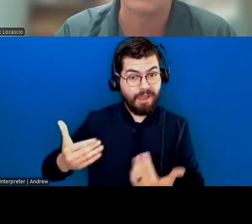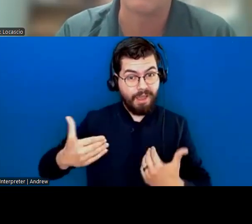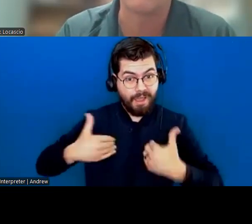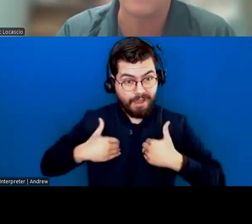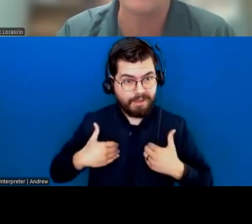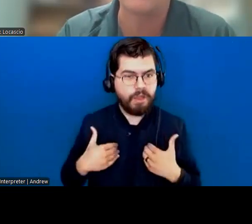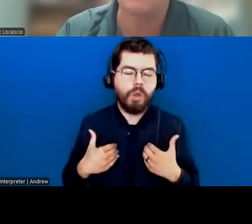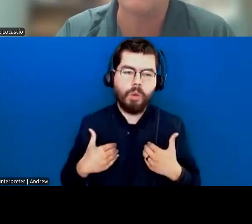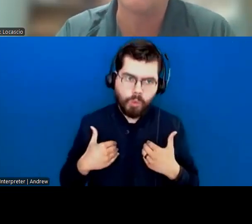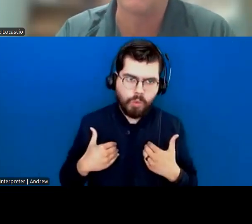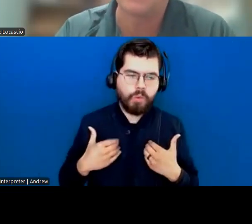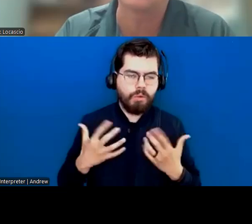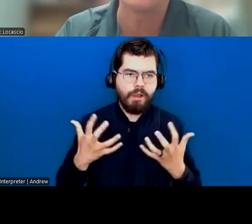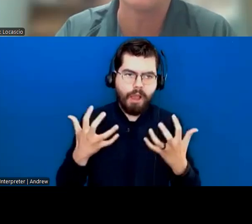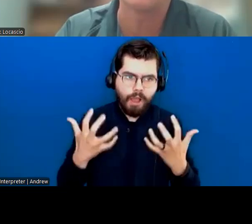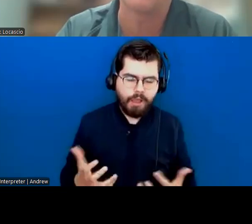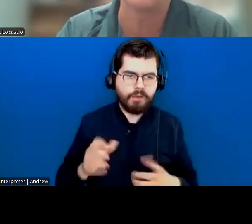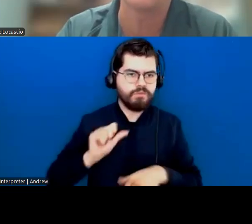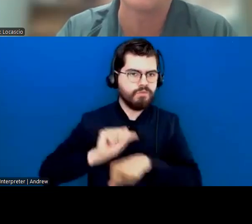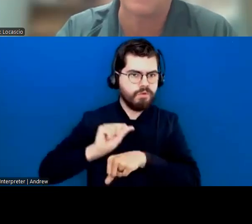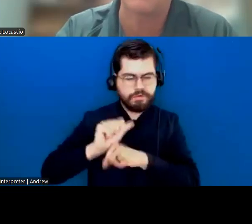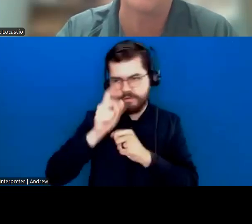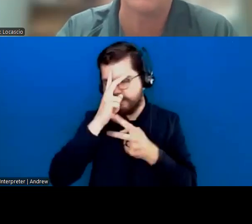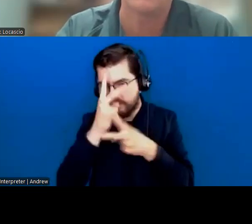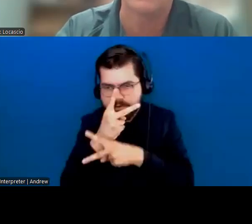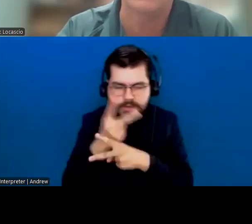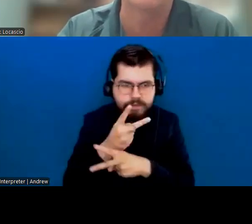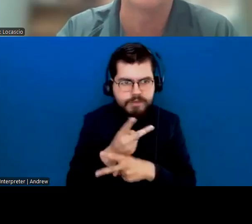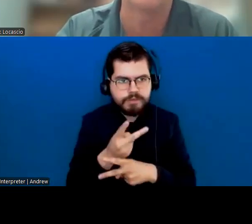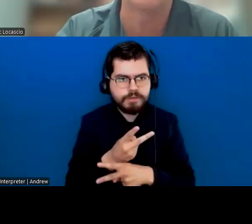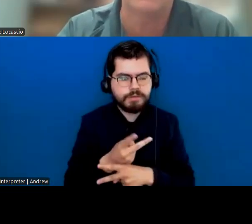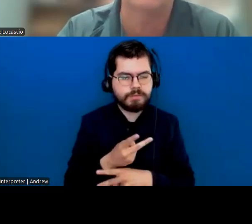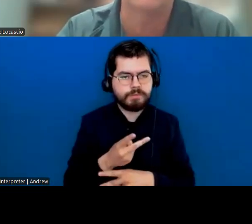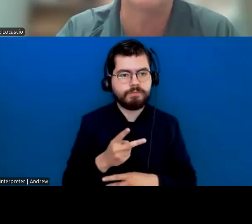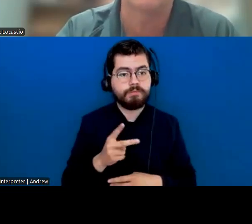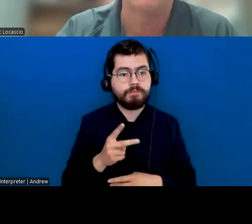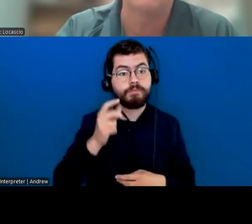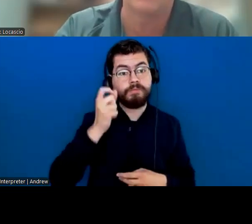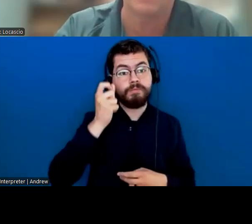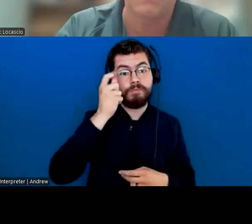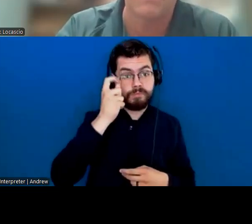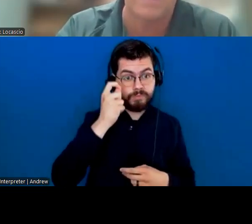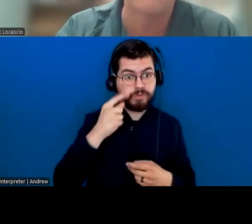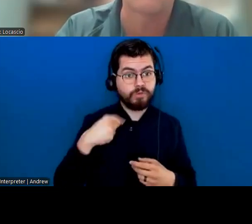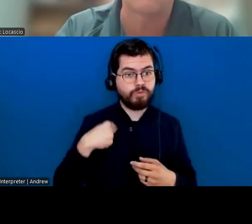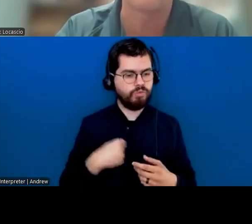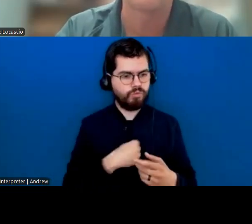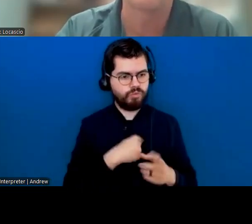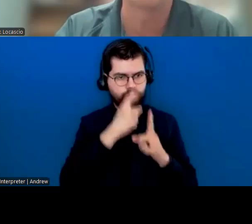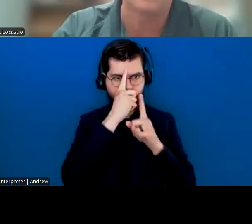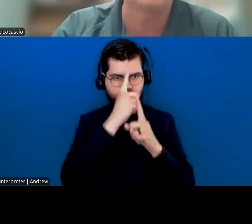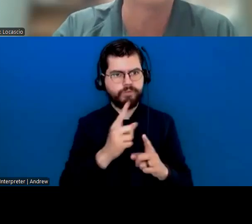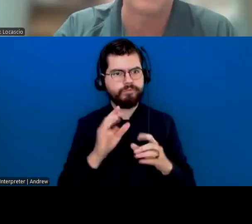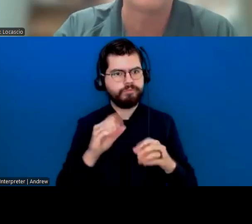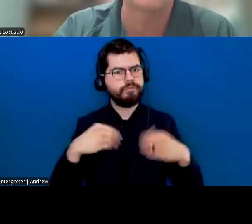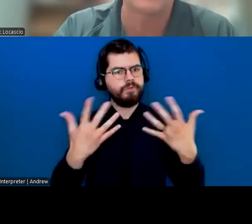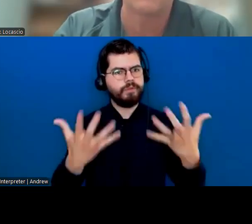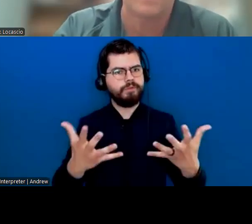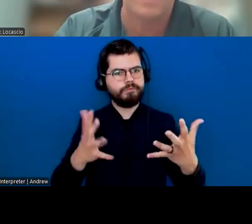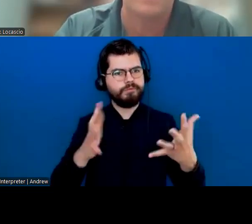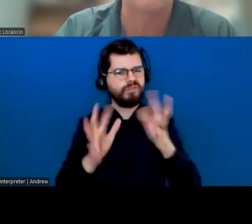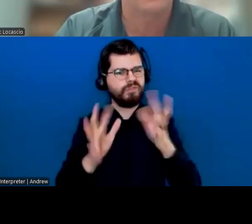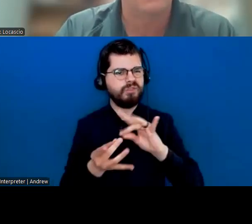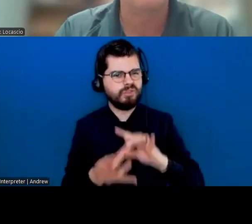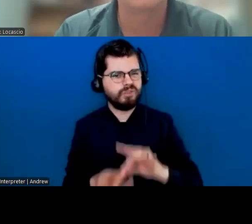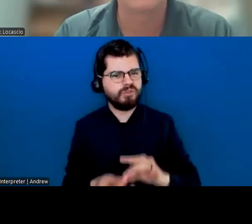we're trying to provide for the ecological functions and life history needs of the species that we can provide for with the limited landscape